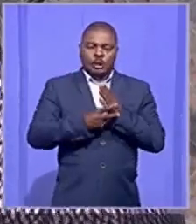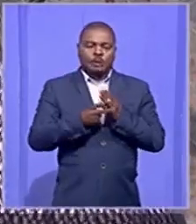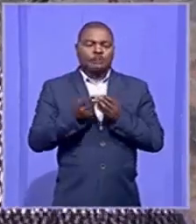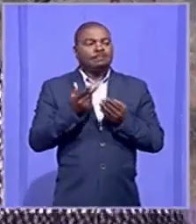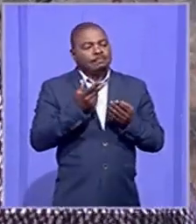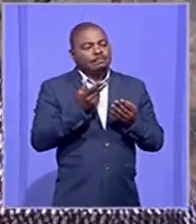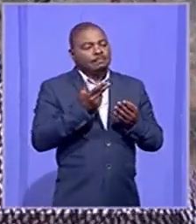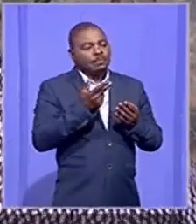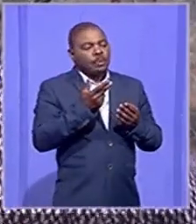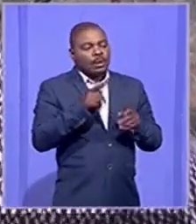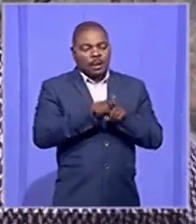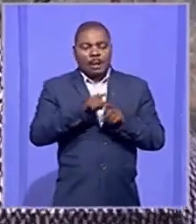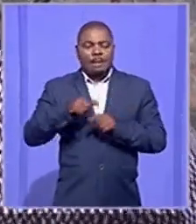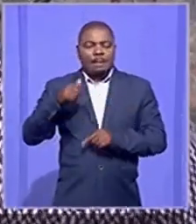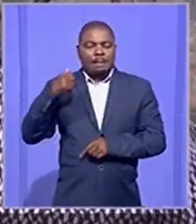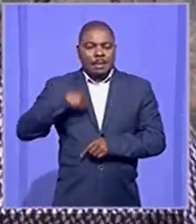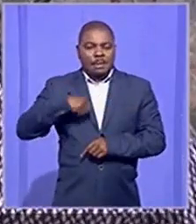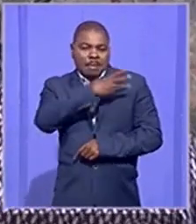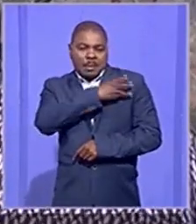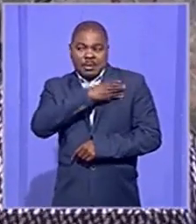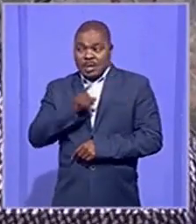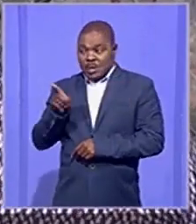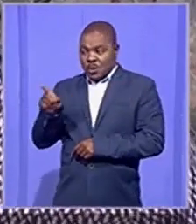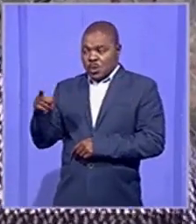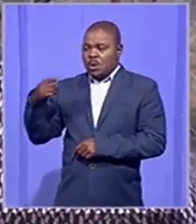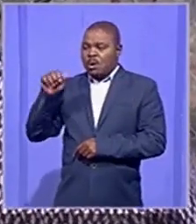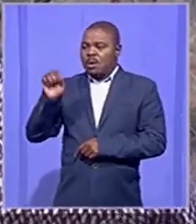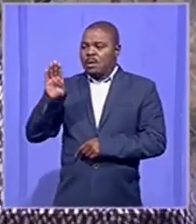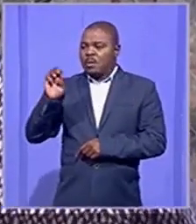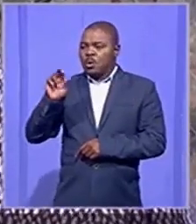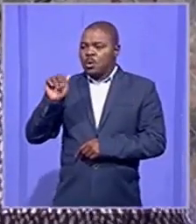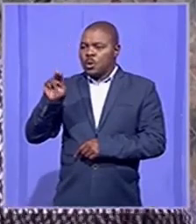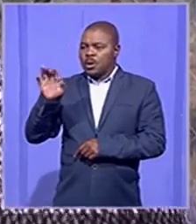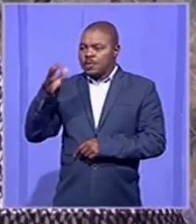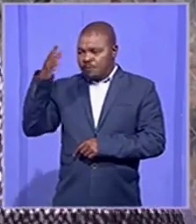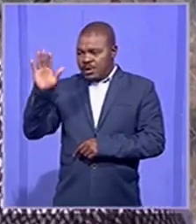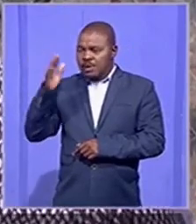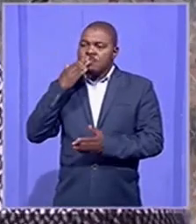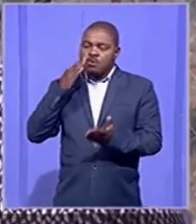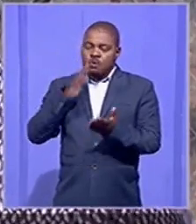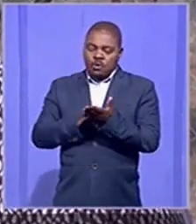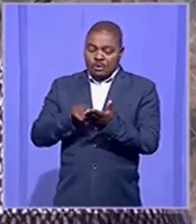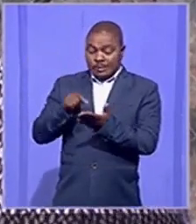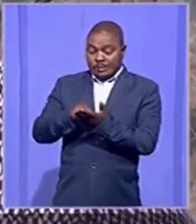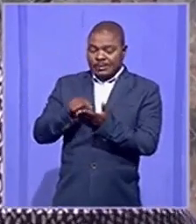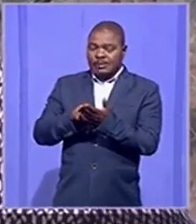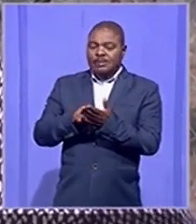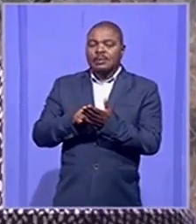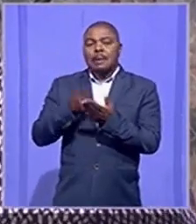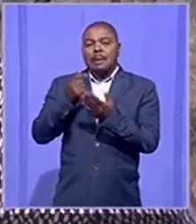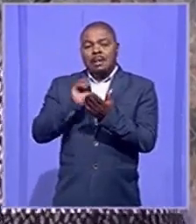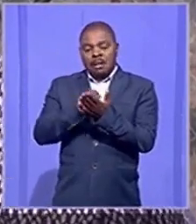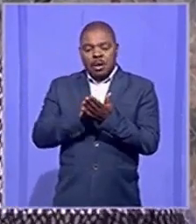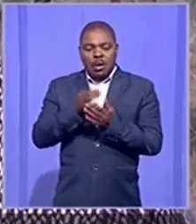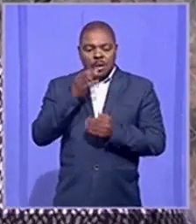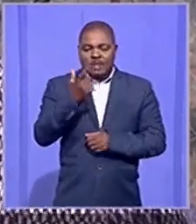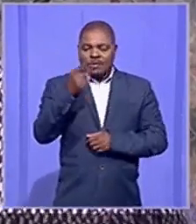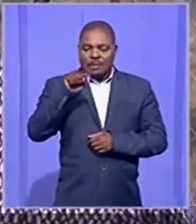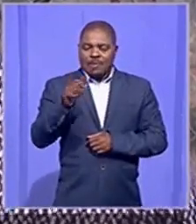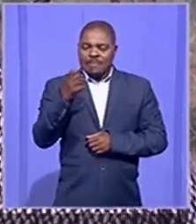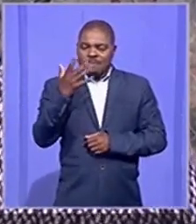ka municipal manager e borega borone o re bontshitse bosupi botlhe mo dipampiring ba gore tšhelete ne allocated di project ne le